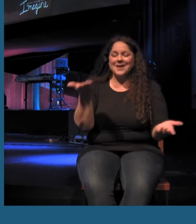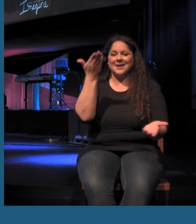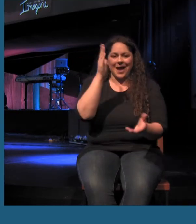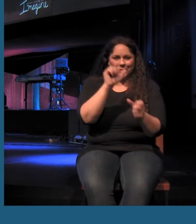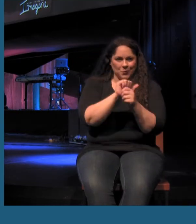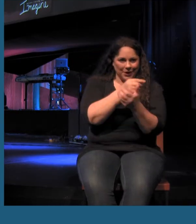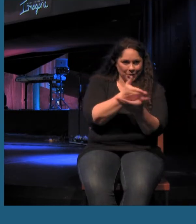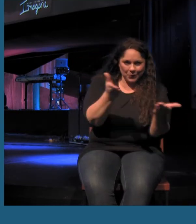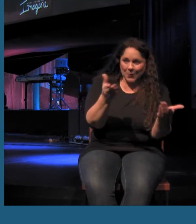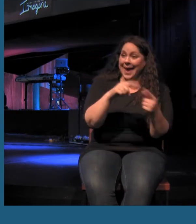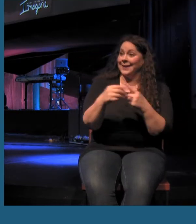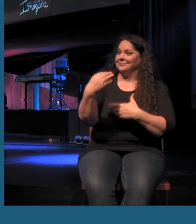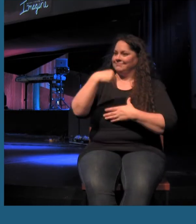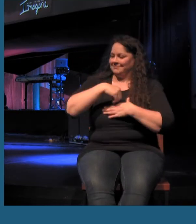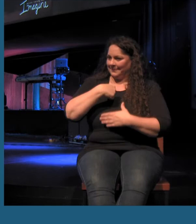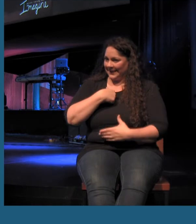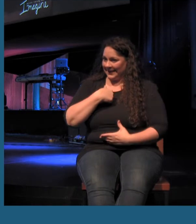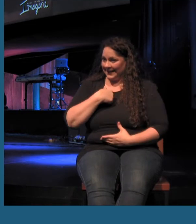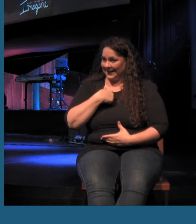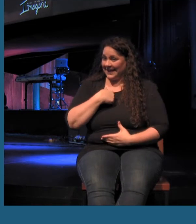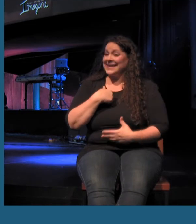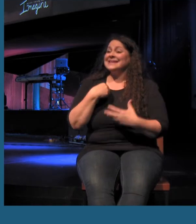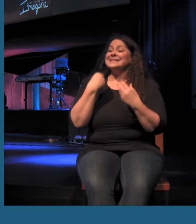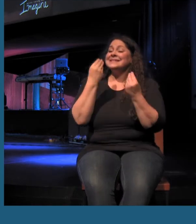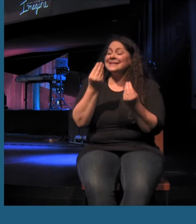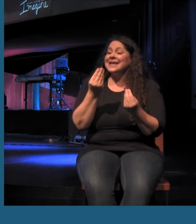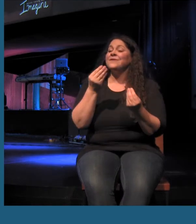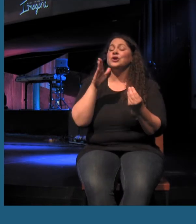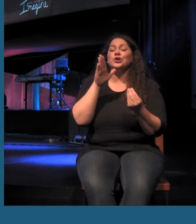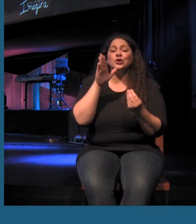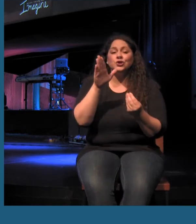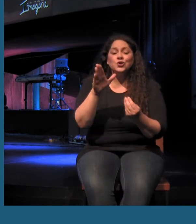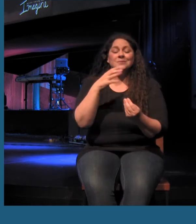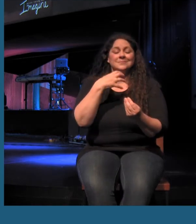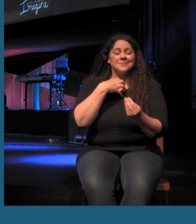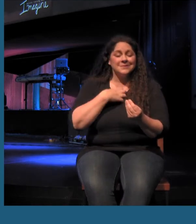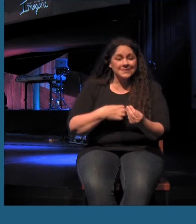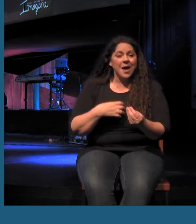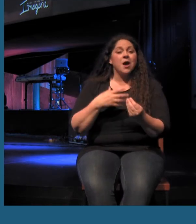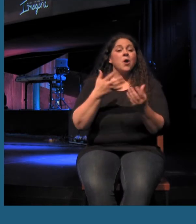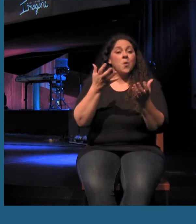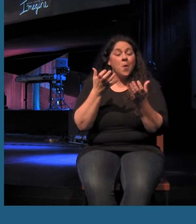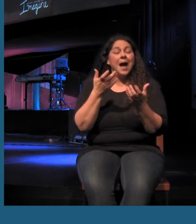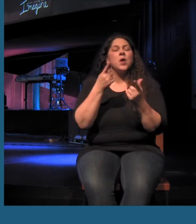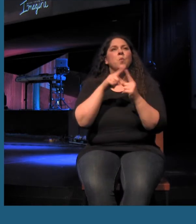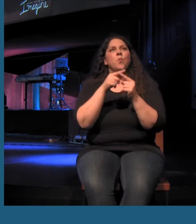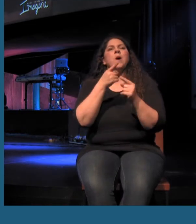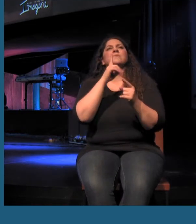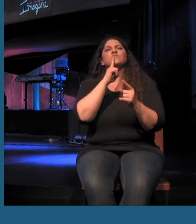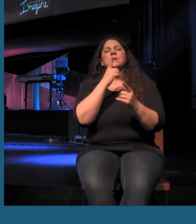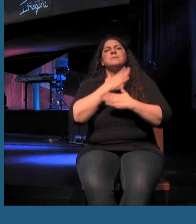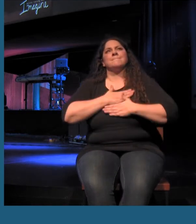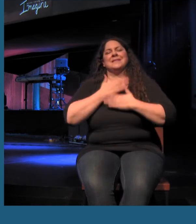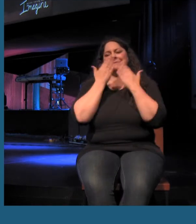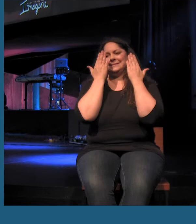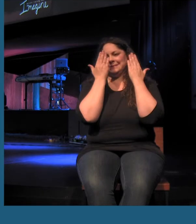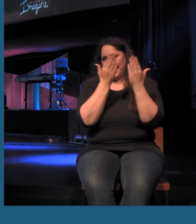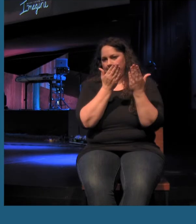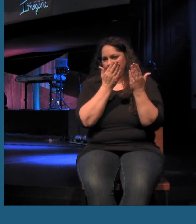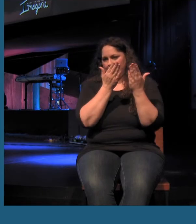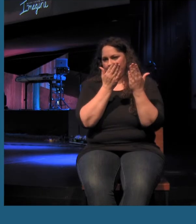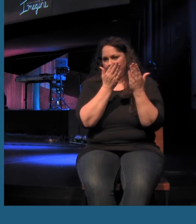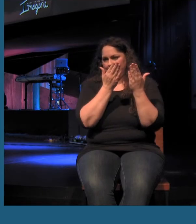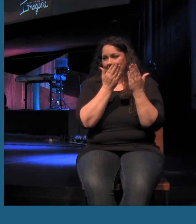me. And how is he working? Giving you the desire and the power to do what pleases him. There's that